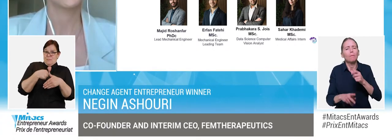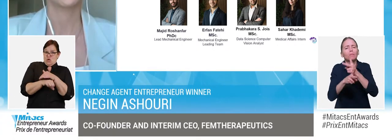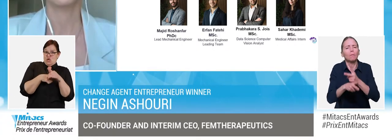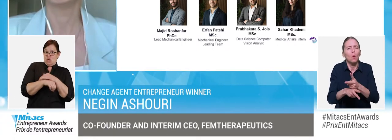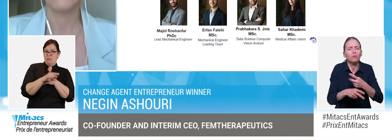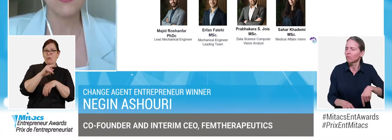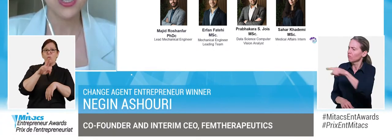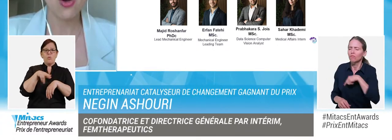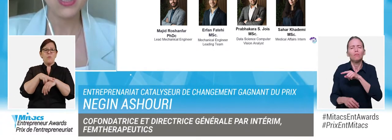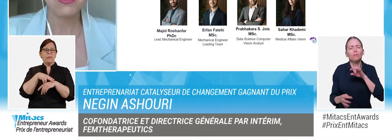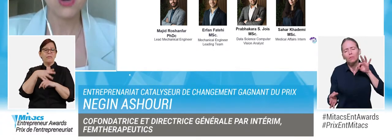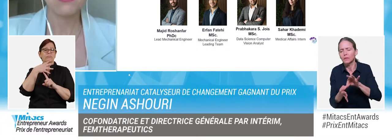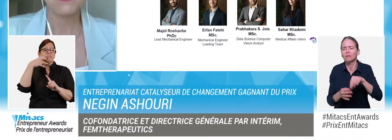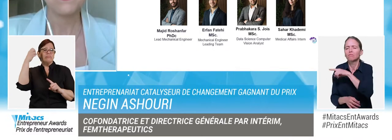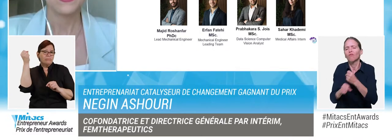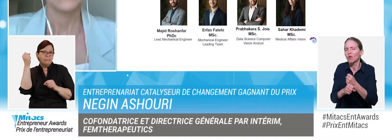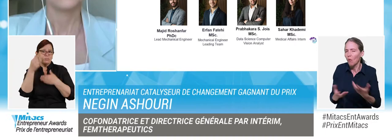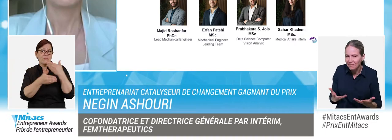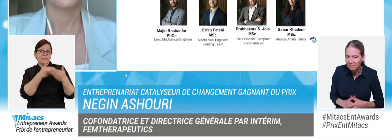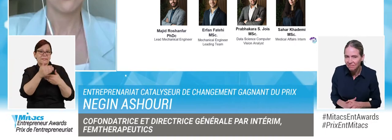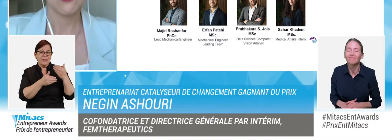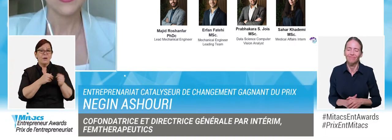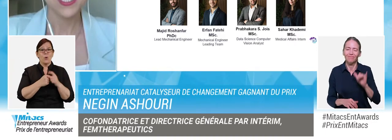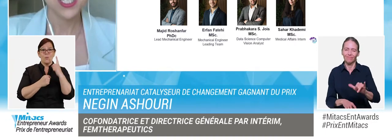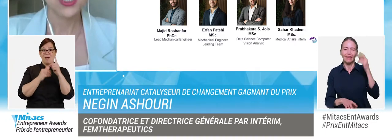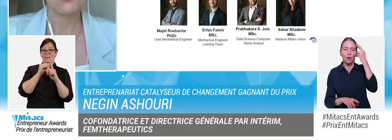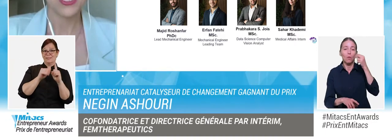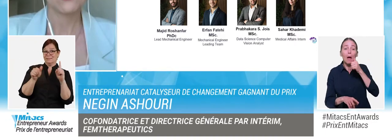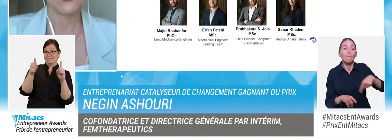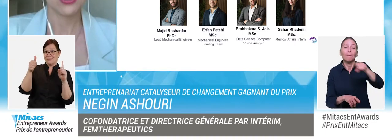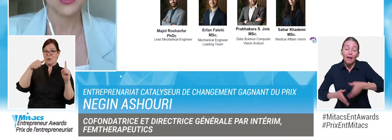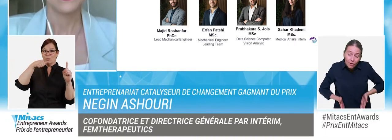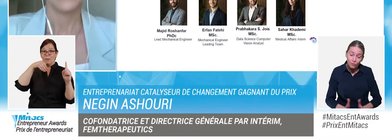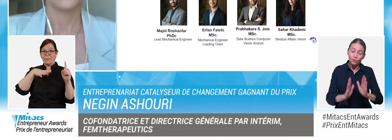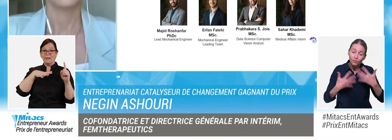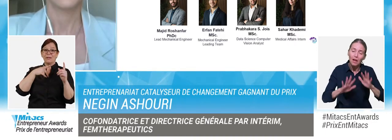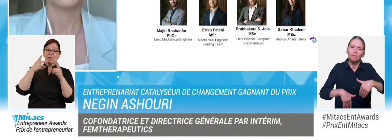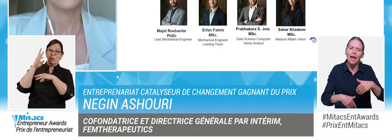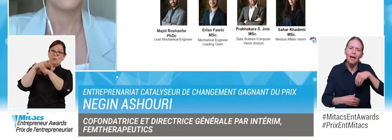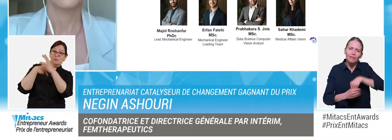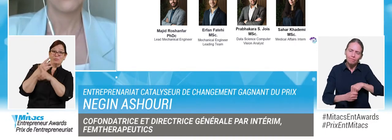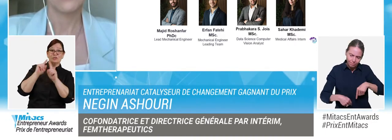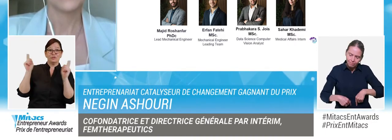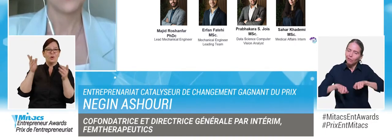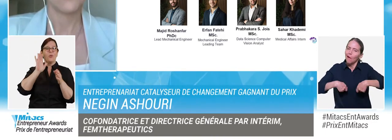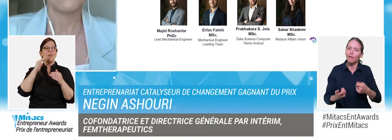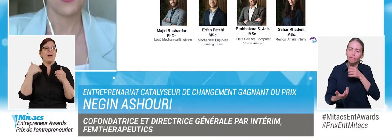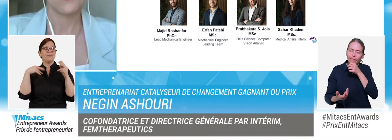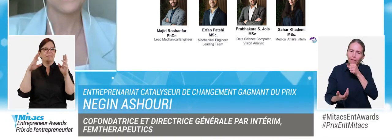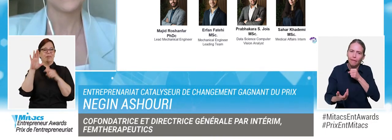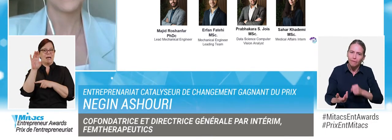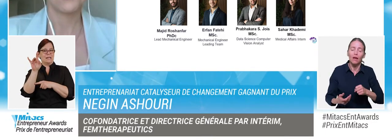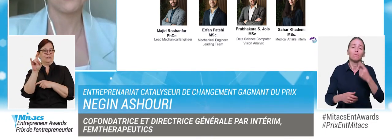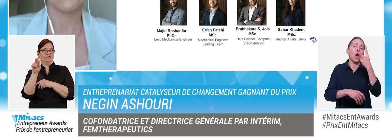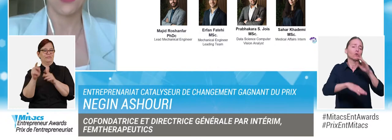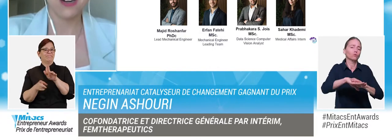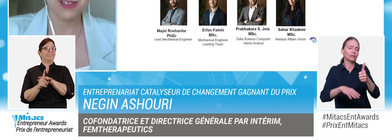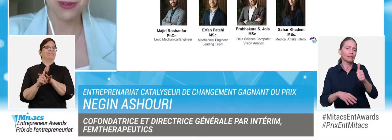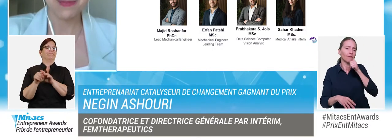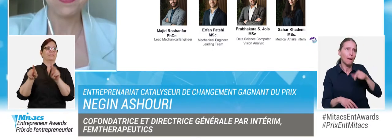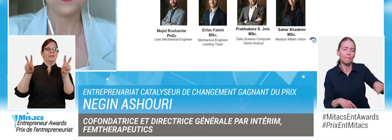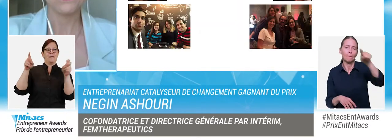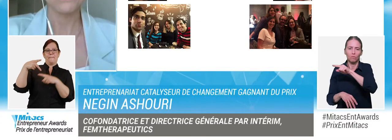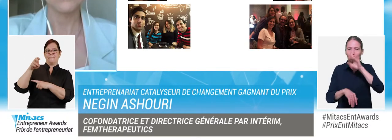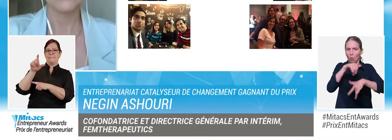prolapse is not a woman-only problem, and we are all here to make sure that the quality of health is equal